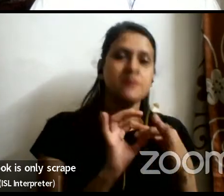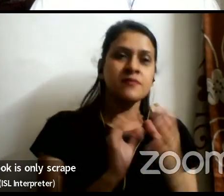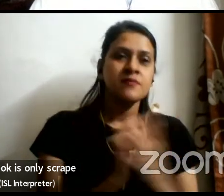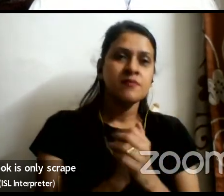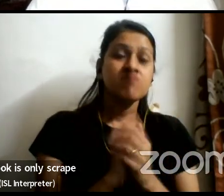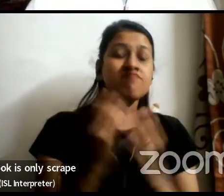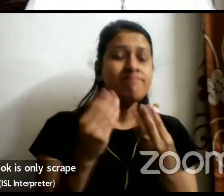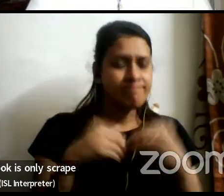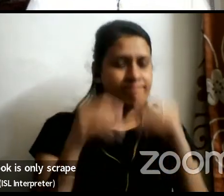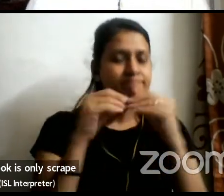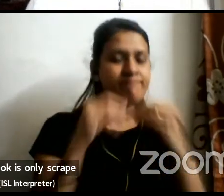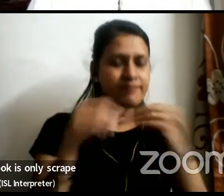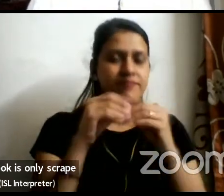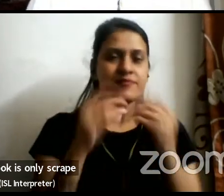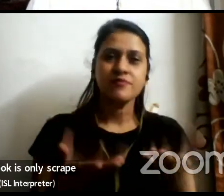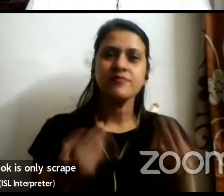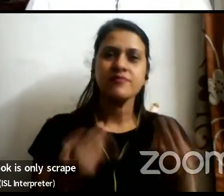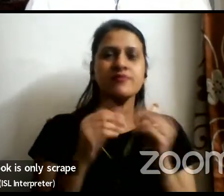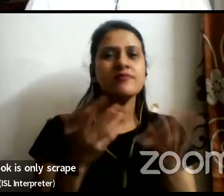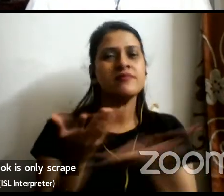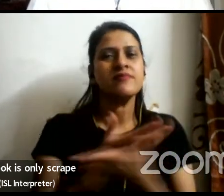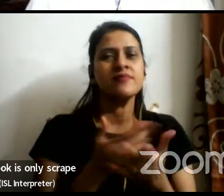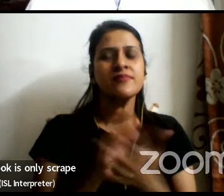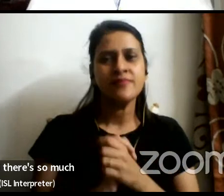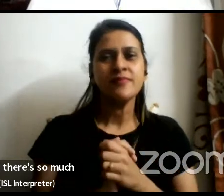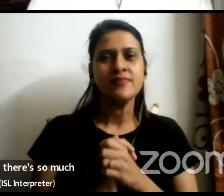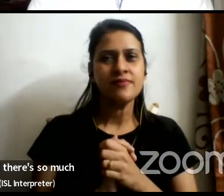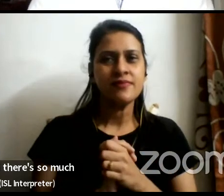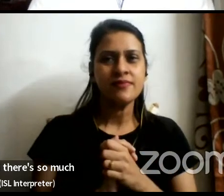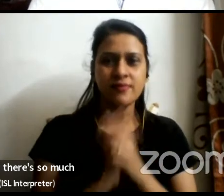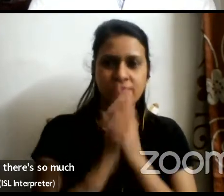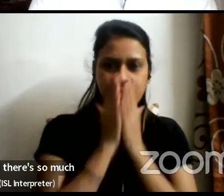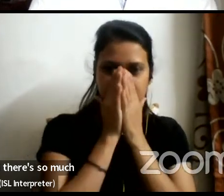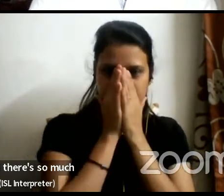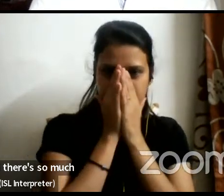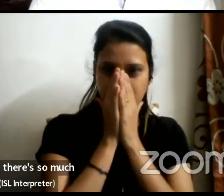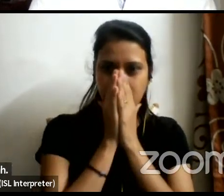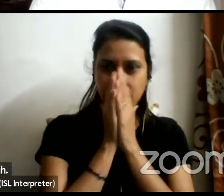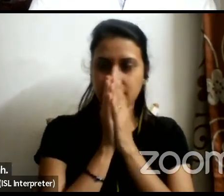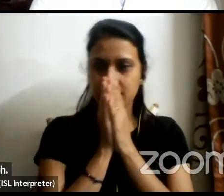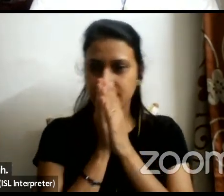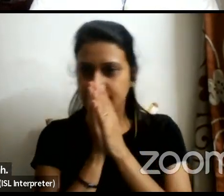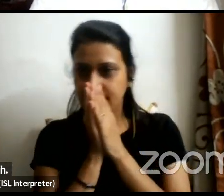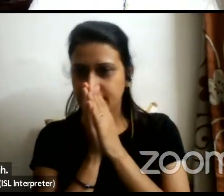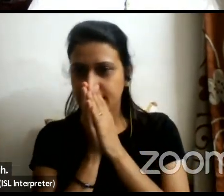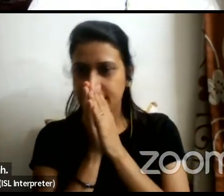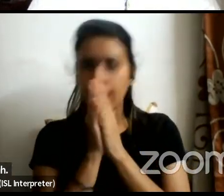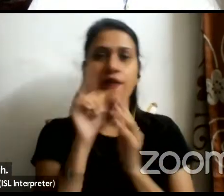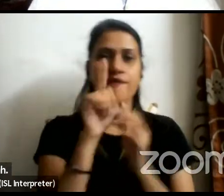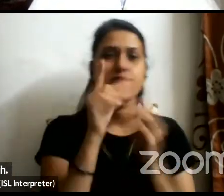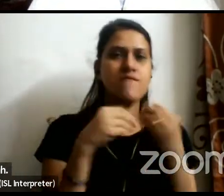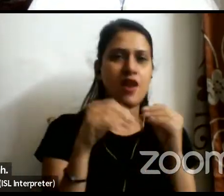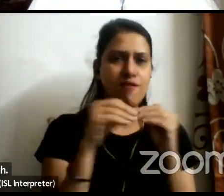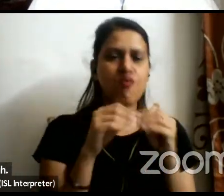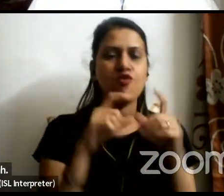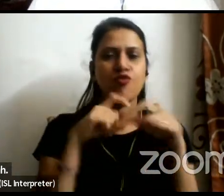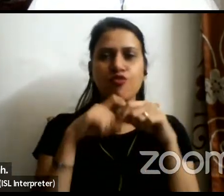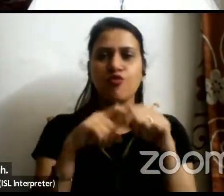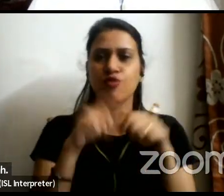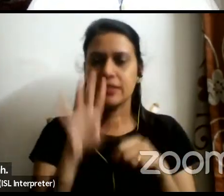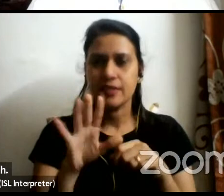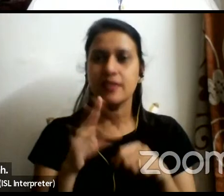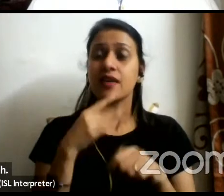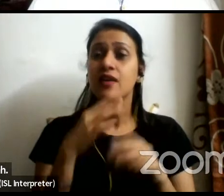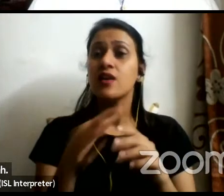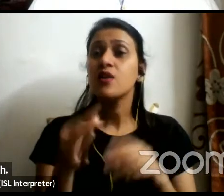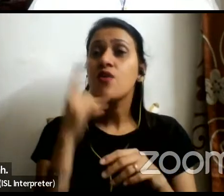more to talk about here. Yes. We just have one final question, and I don't think this is peculiar to